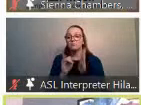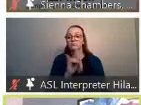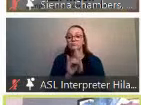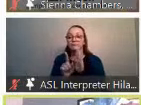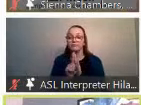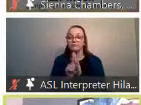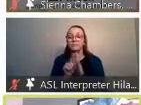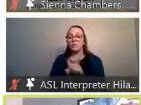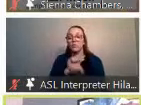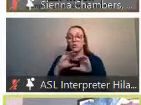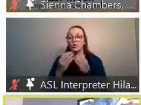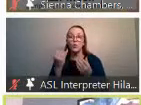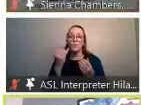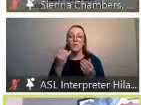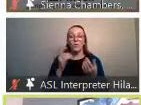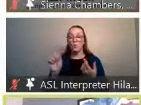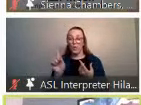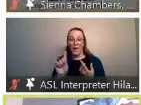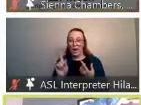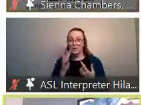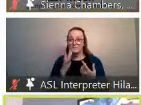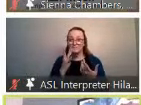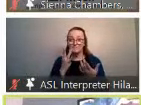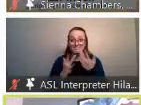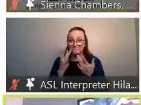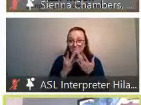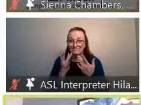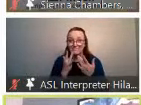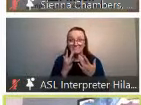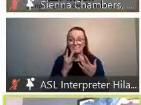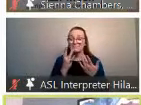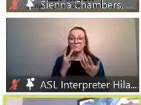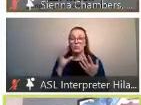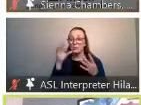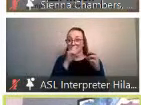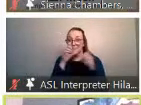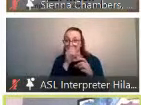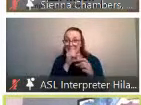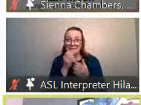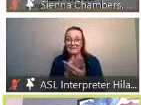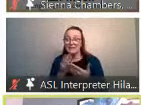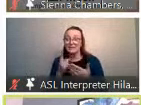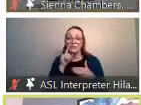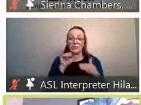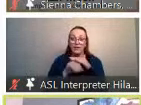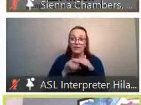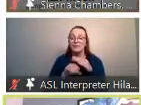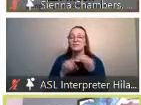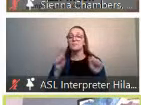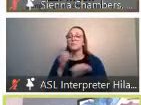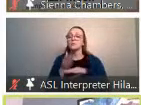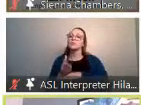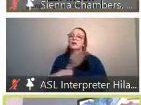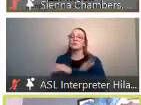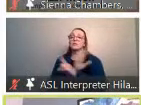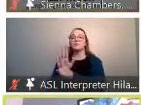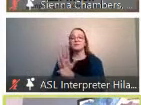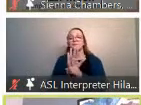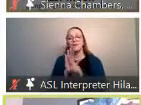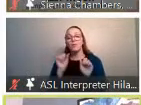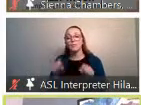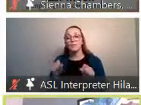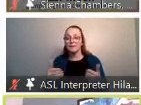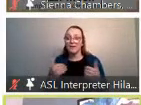may face inequities in accessing preschool and therefore increase their ability to have a genuine choice